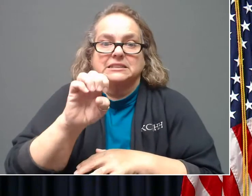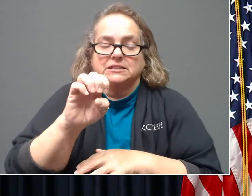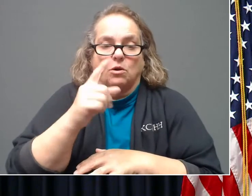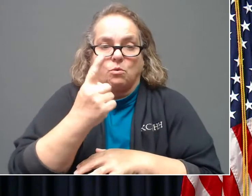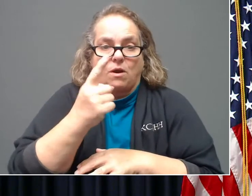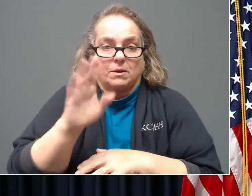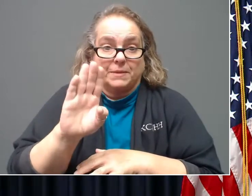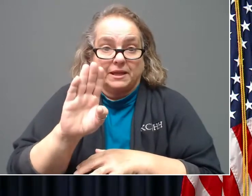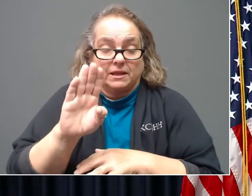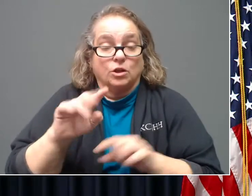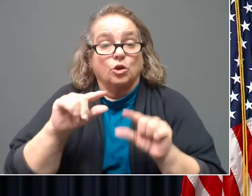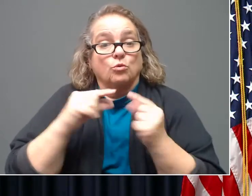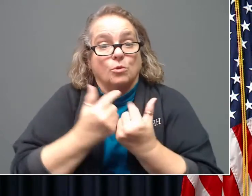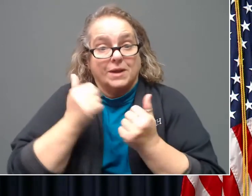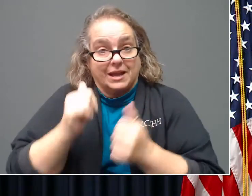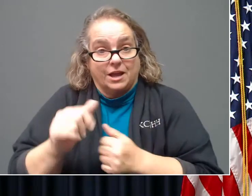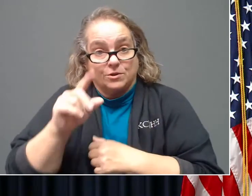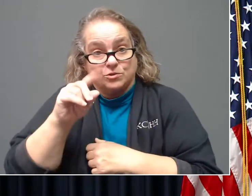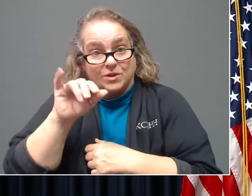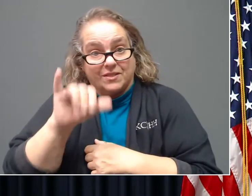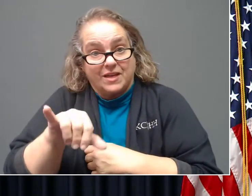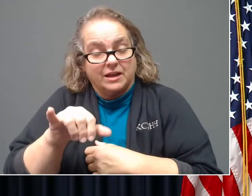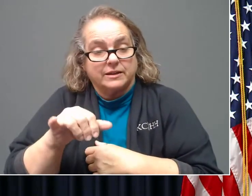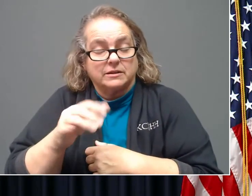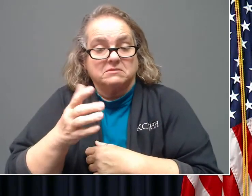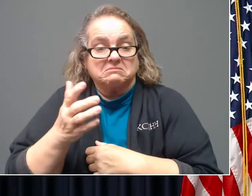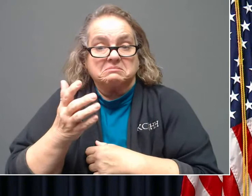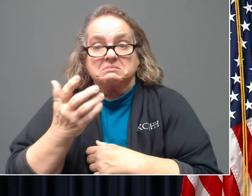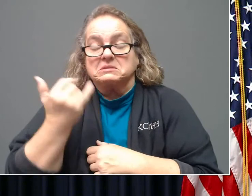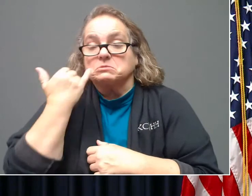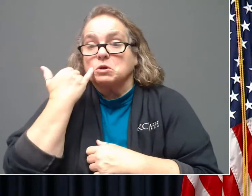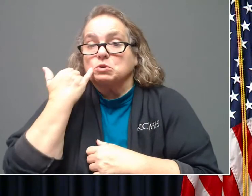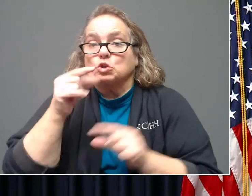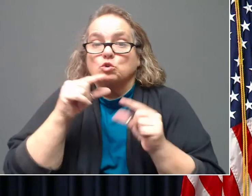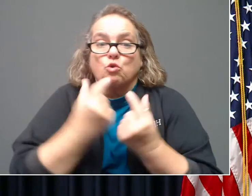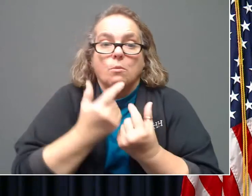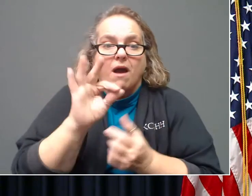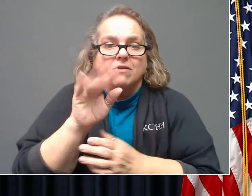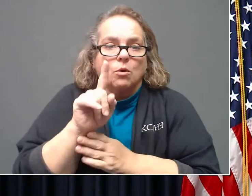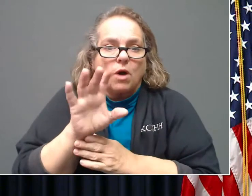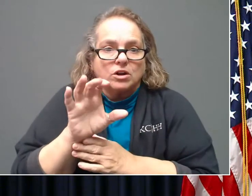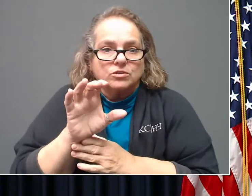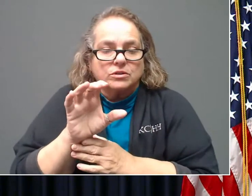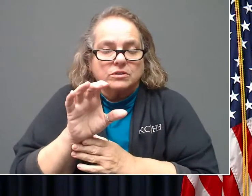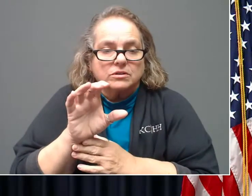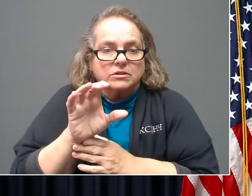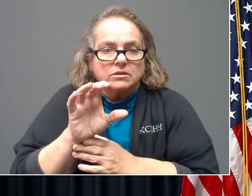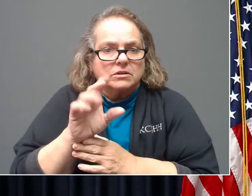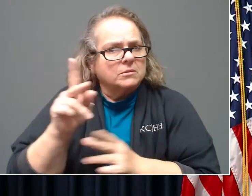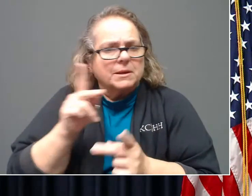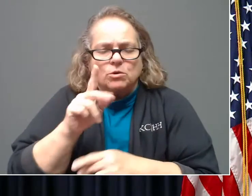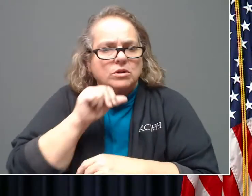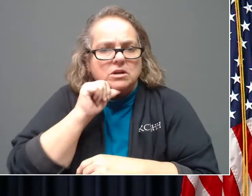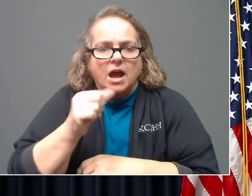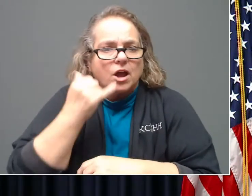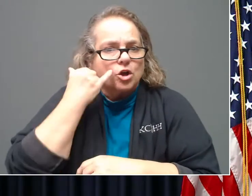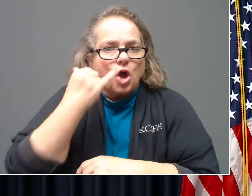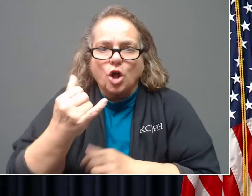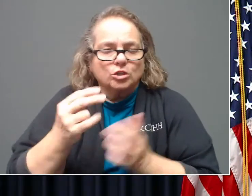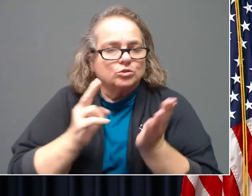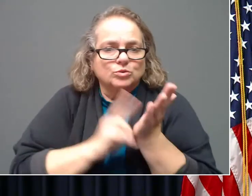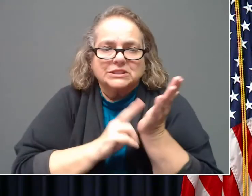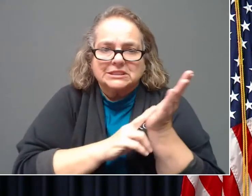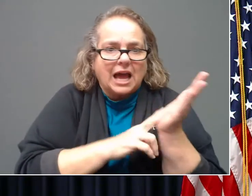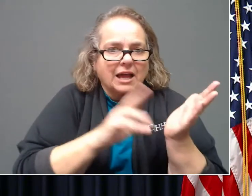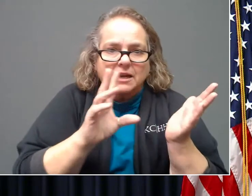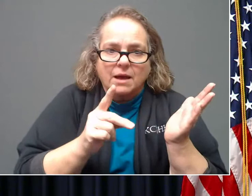that. That we're going to do, say groups of 100, because people weren't calling to sign up. We had already identified these